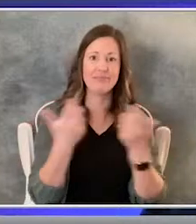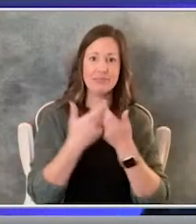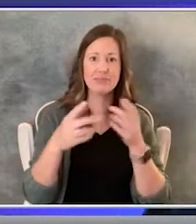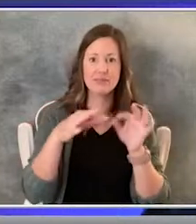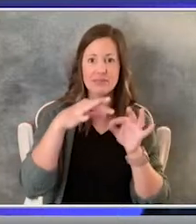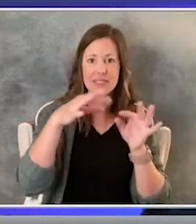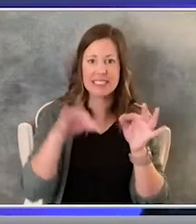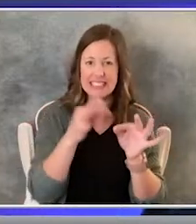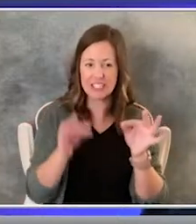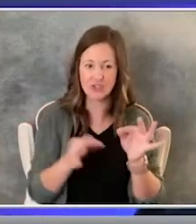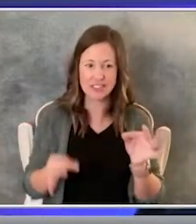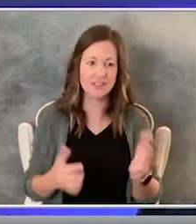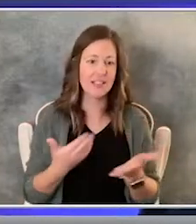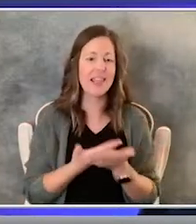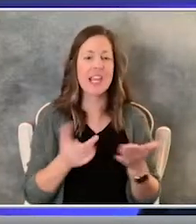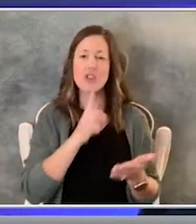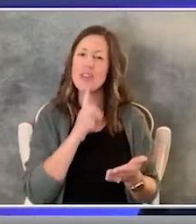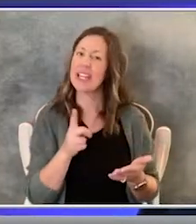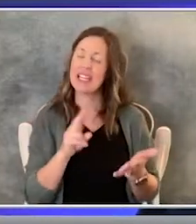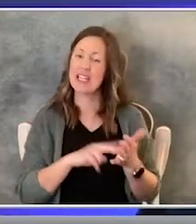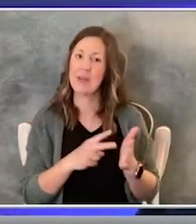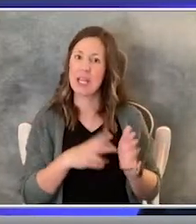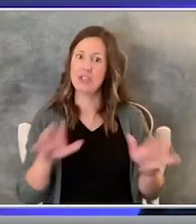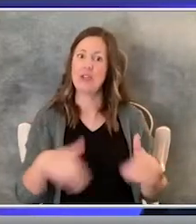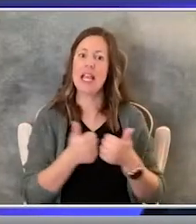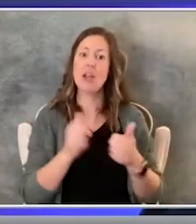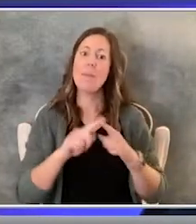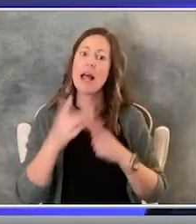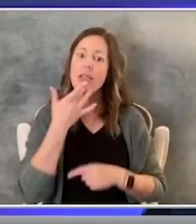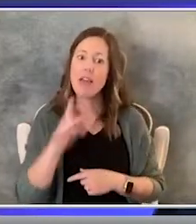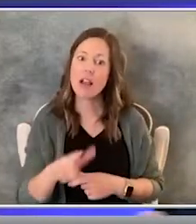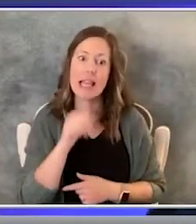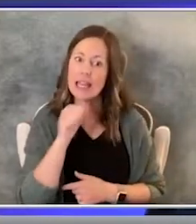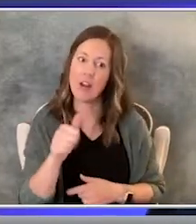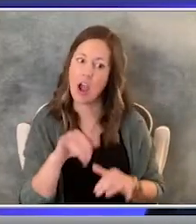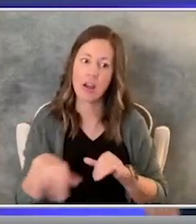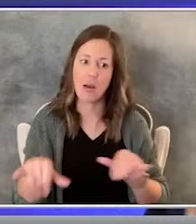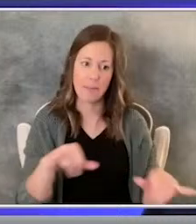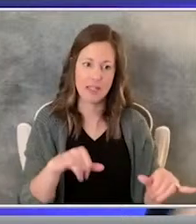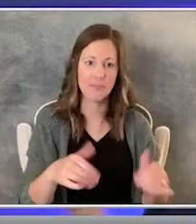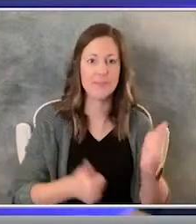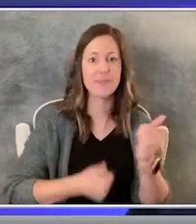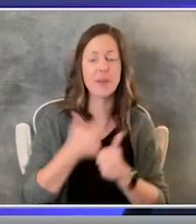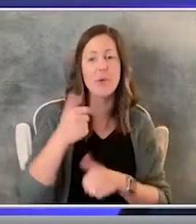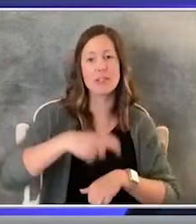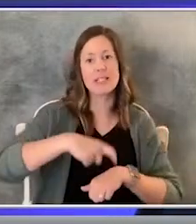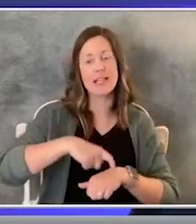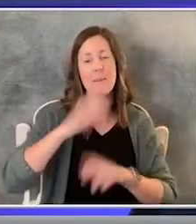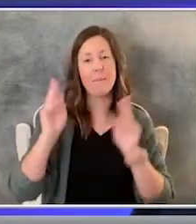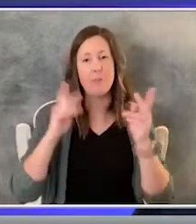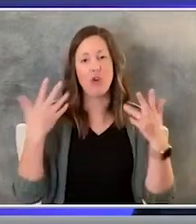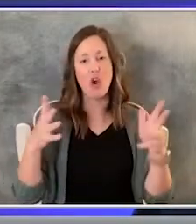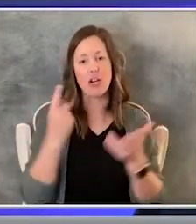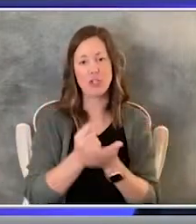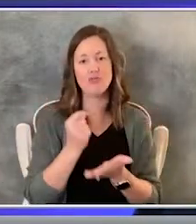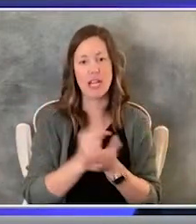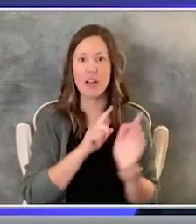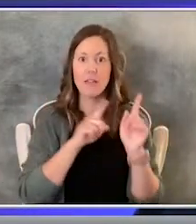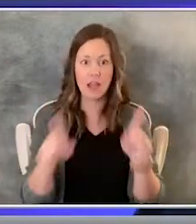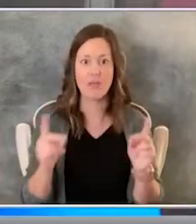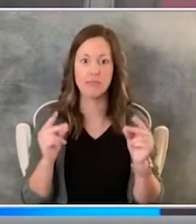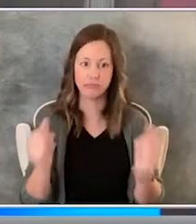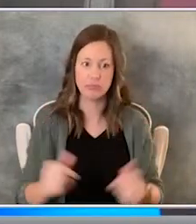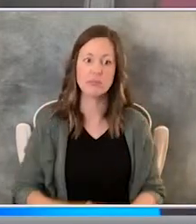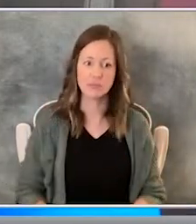chest. I think one of the key characteristics is pain that comes